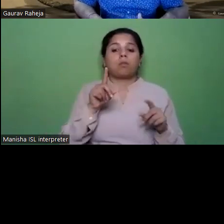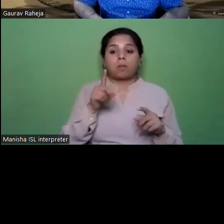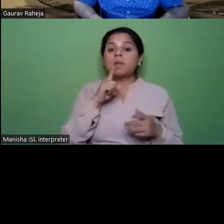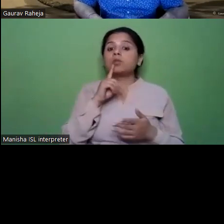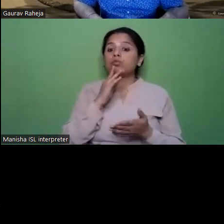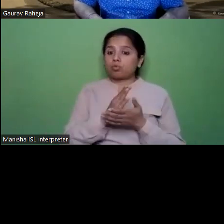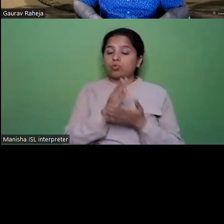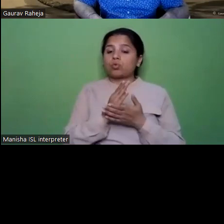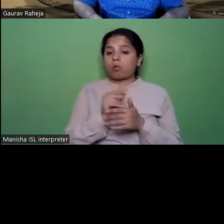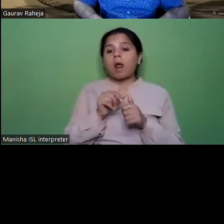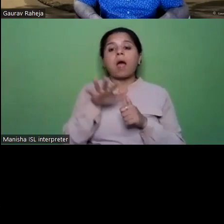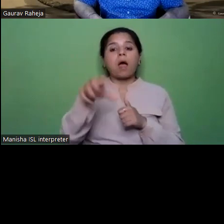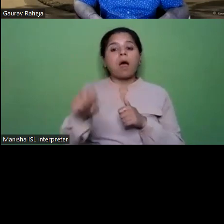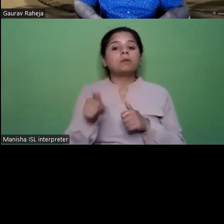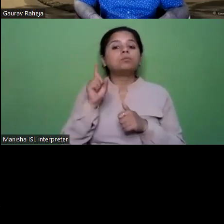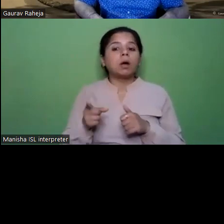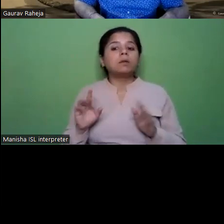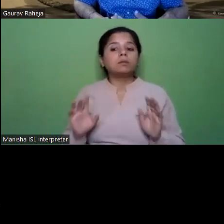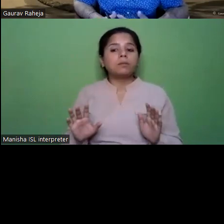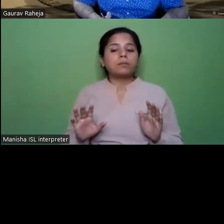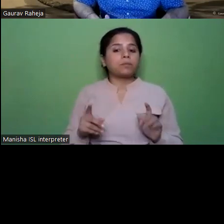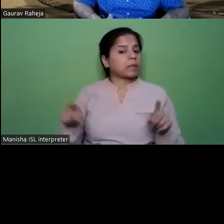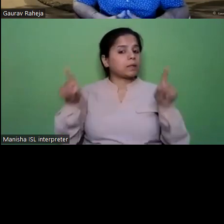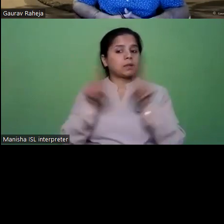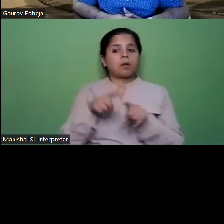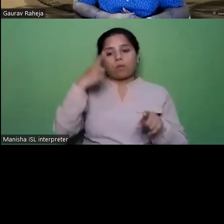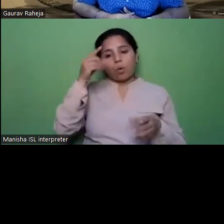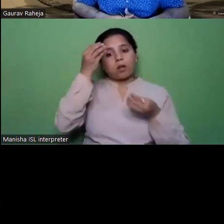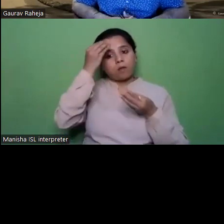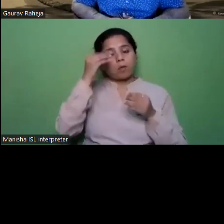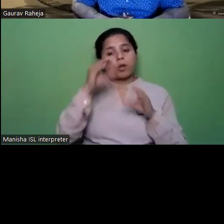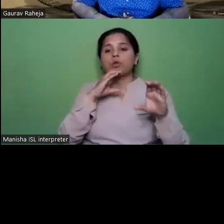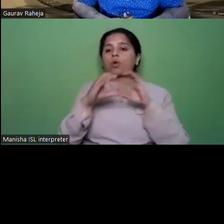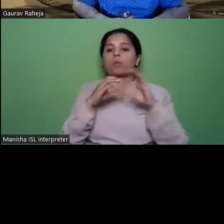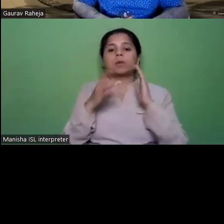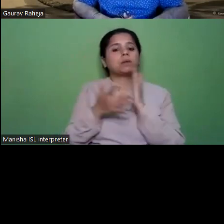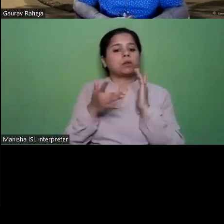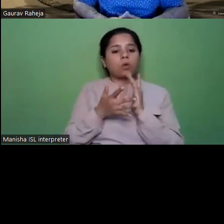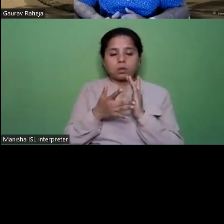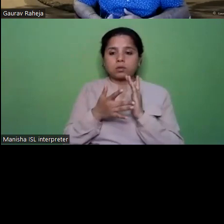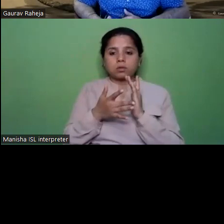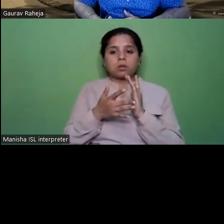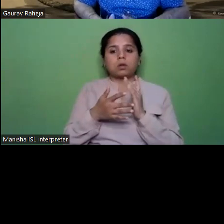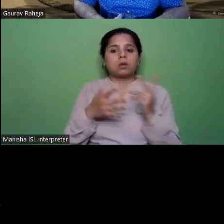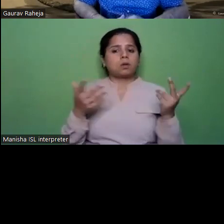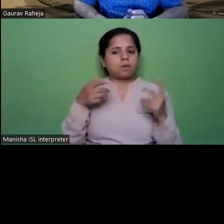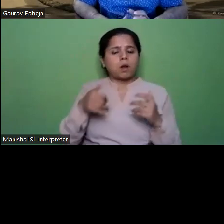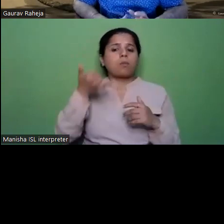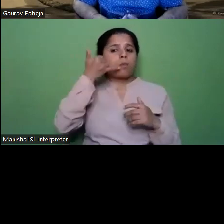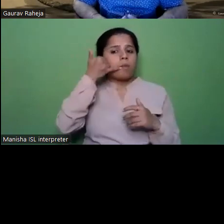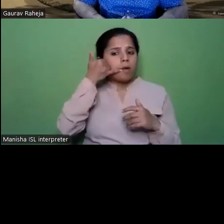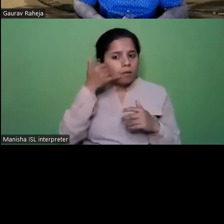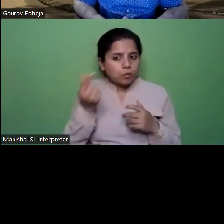ensure access. And likewise for information and communication technologies, whether it is a mobile phone, whether it